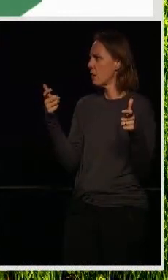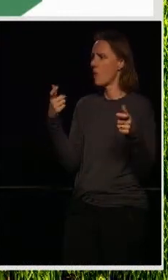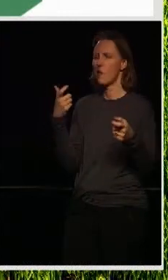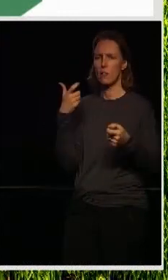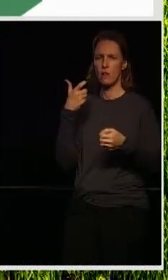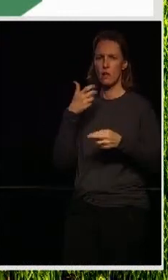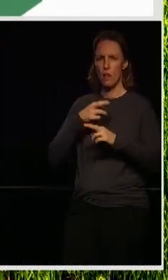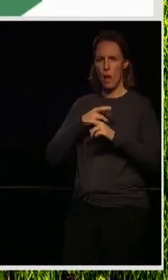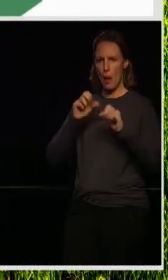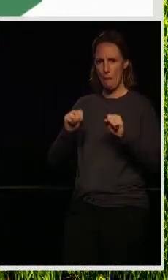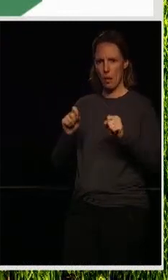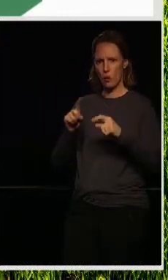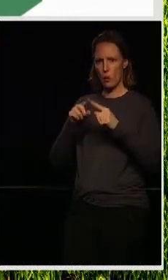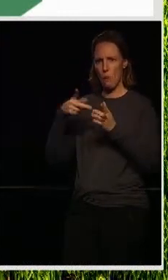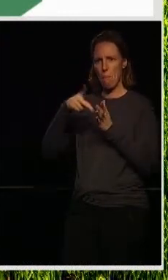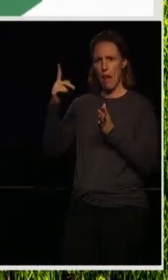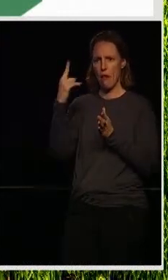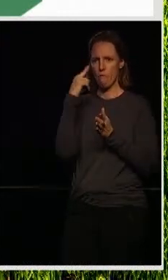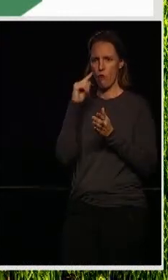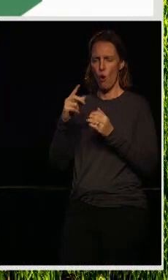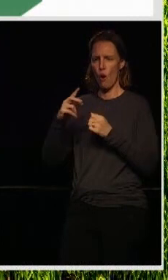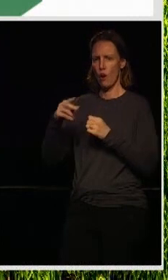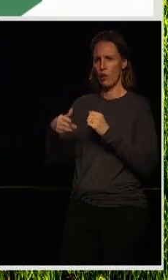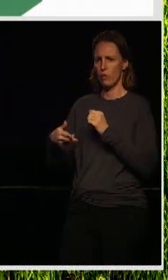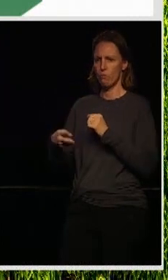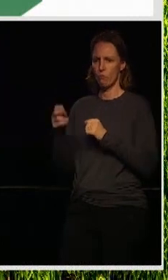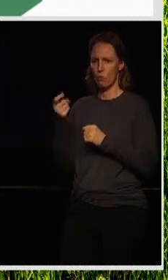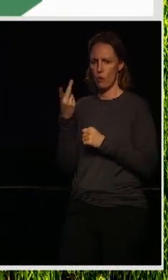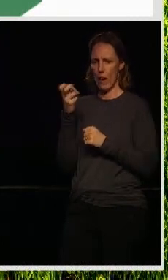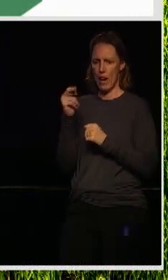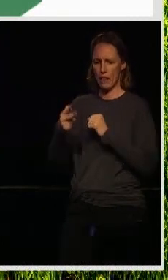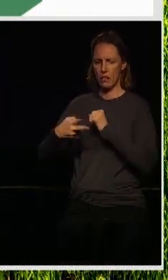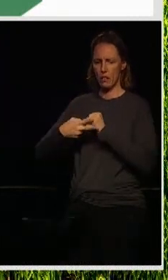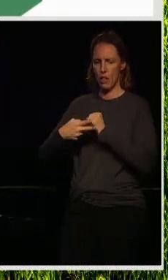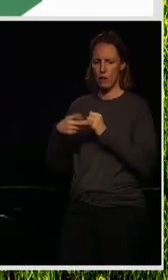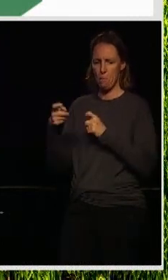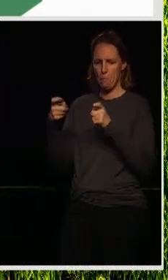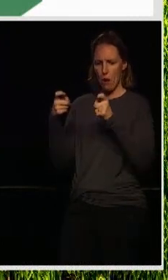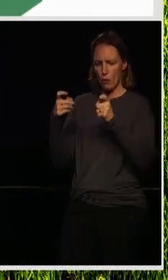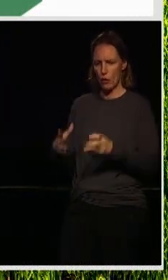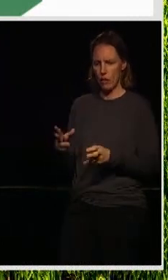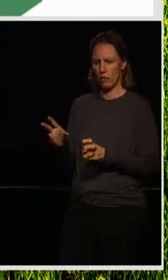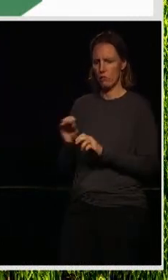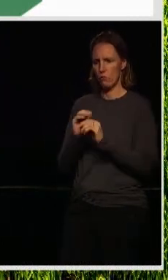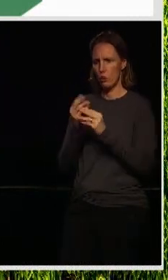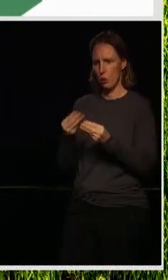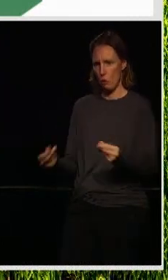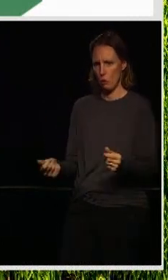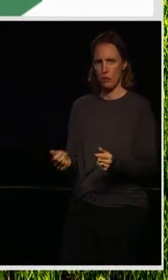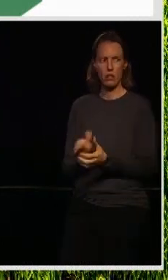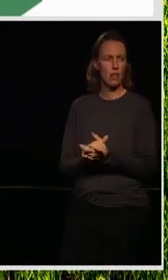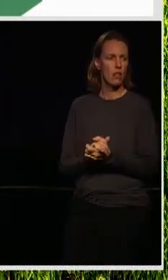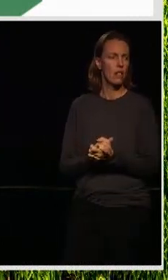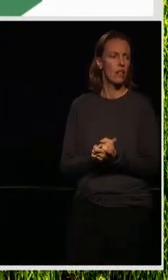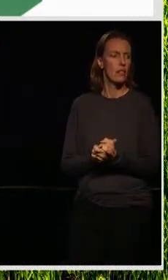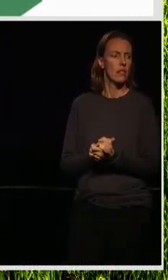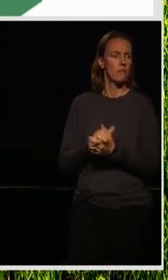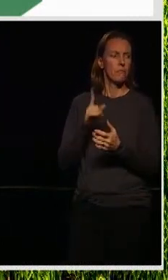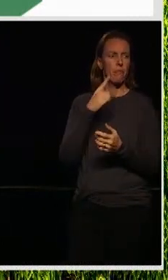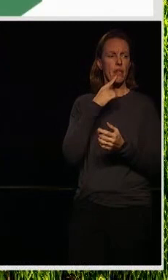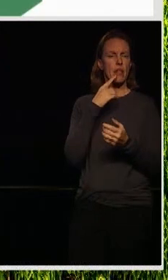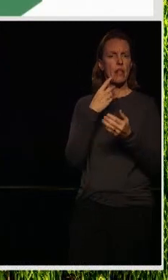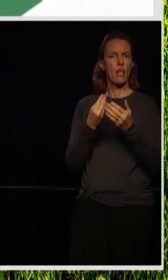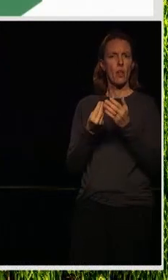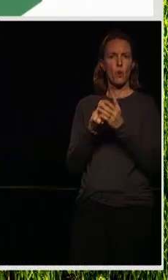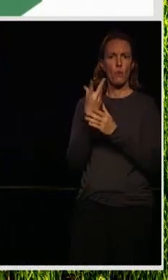readiness to pay for grain storage monitoring and management solutions. We see a Grow New York